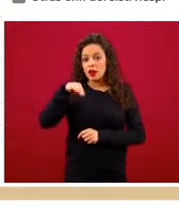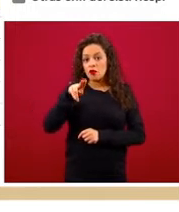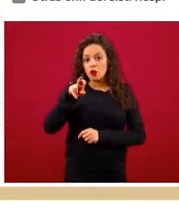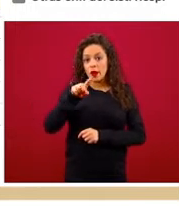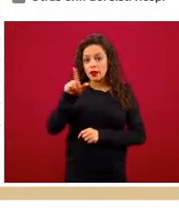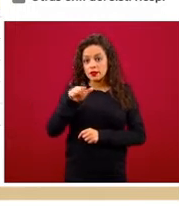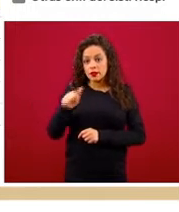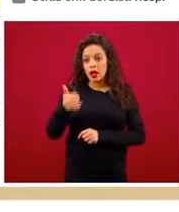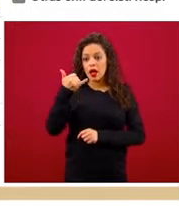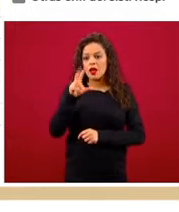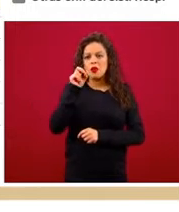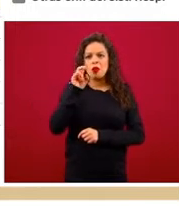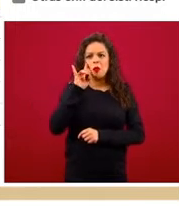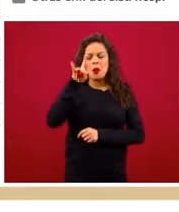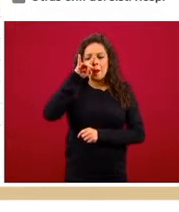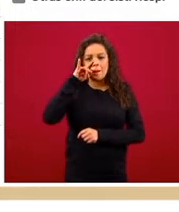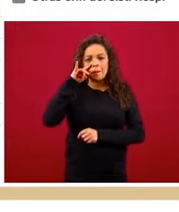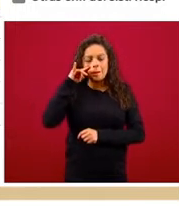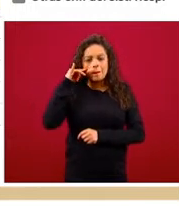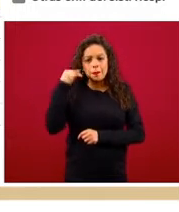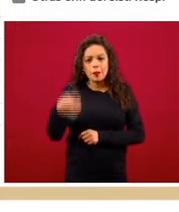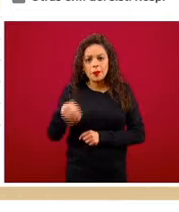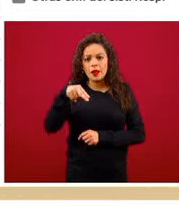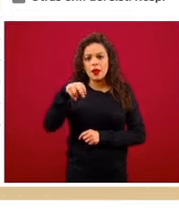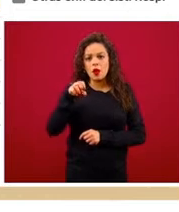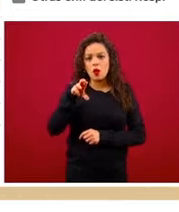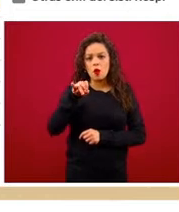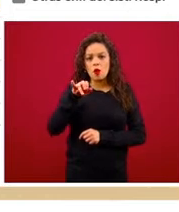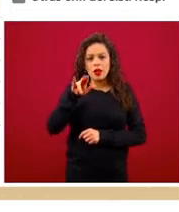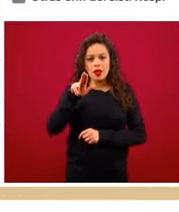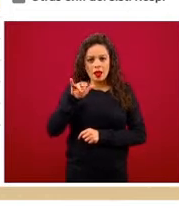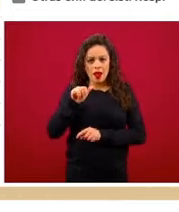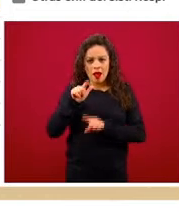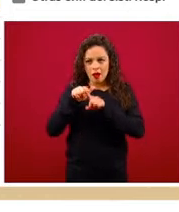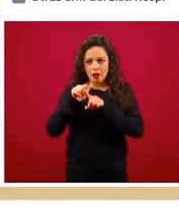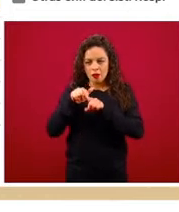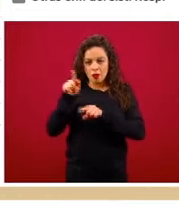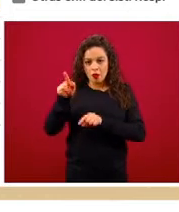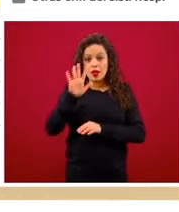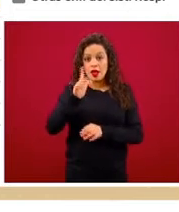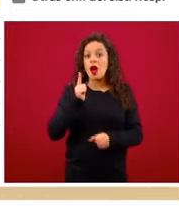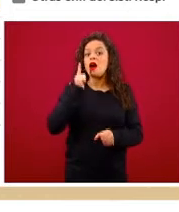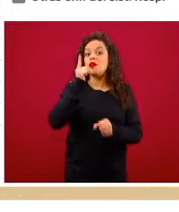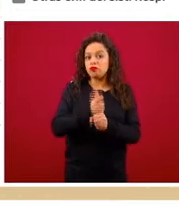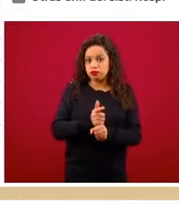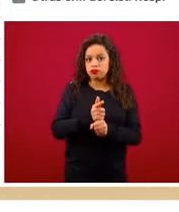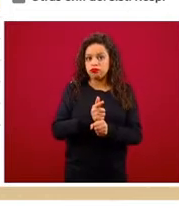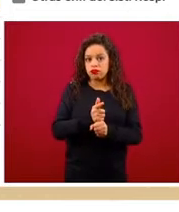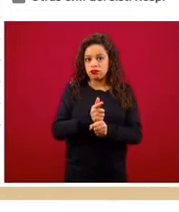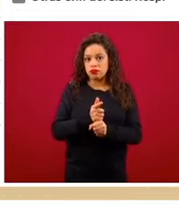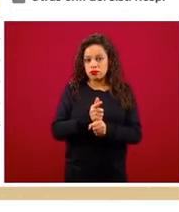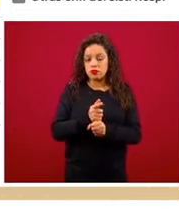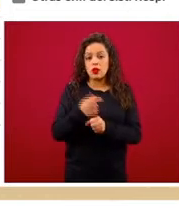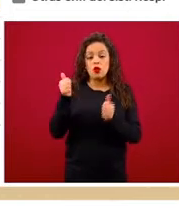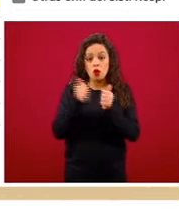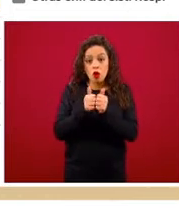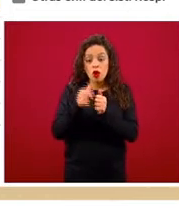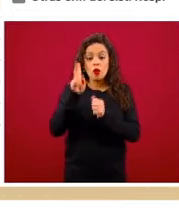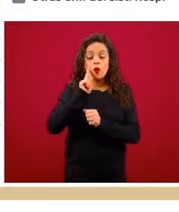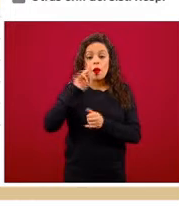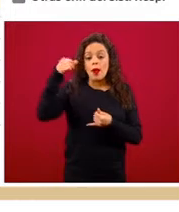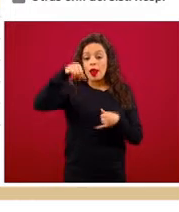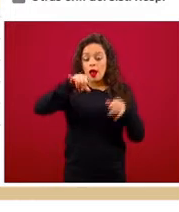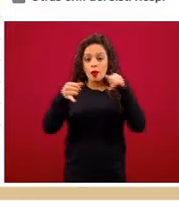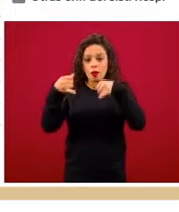the pneumonia is specified. Sorry, the influenza is what you basically can't see. These are all diseases